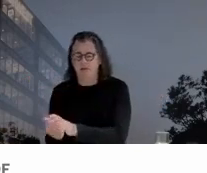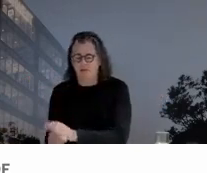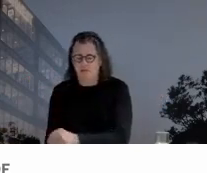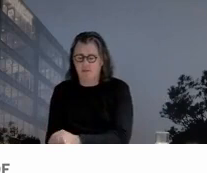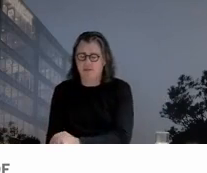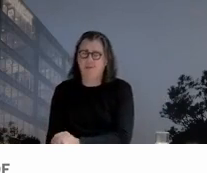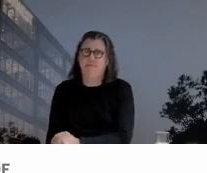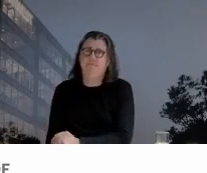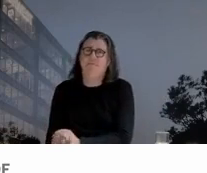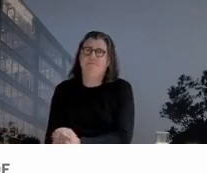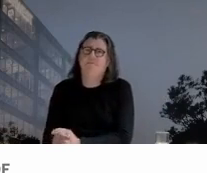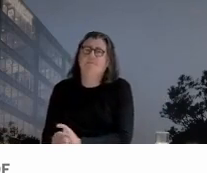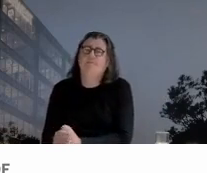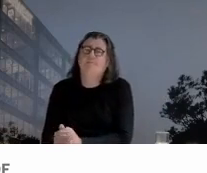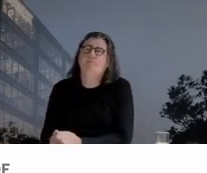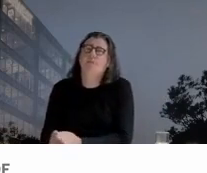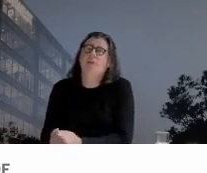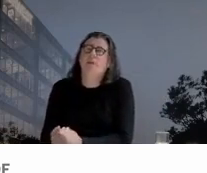and embodied efficiency.